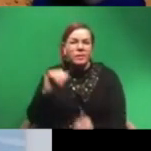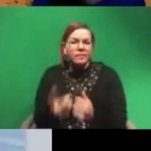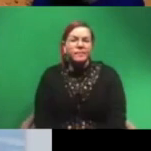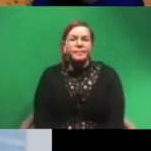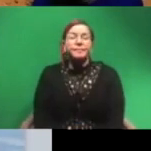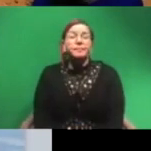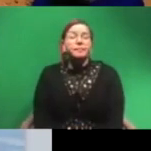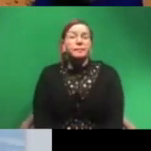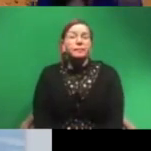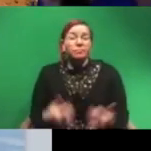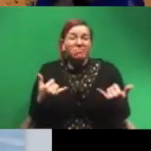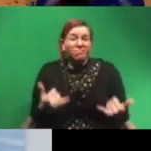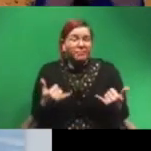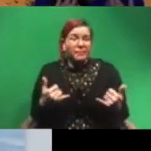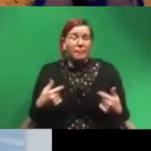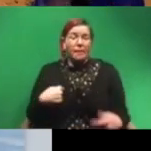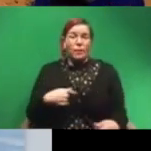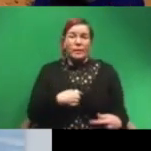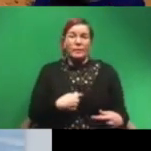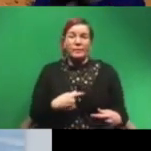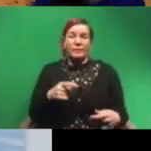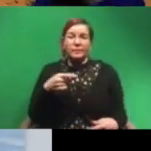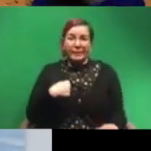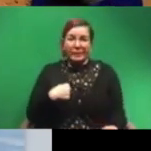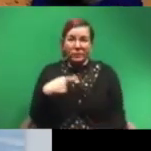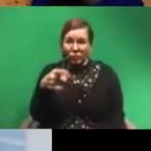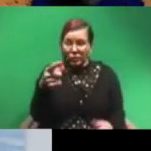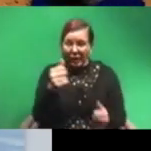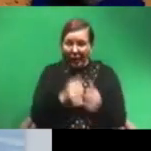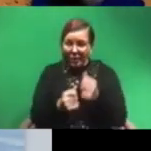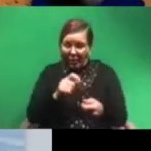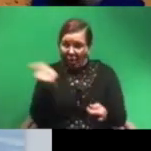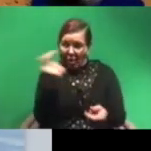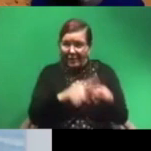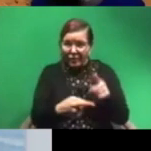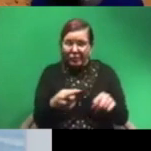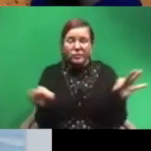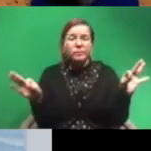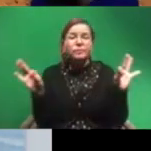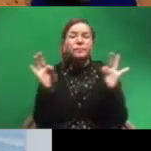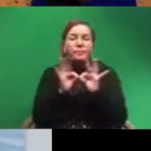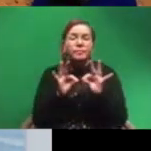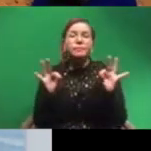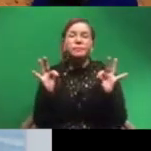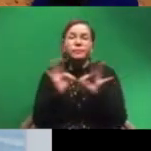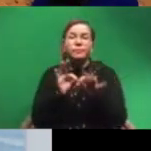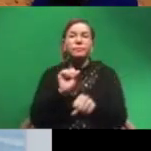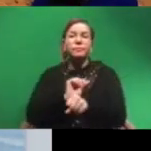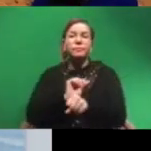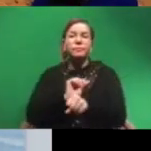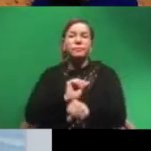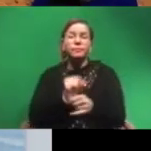And right now, me, you, and all of our friends have a really, really, really important mission,